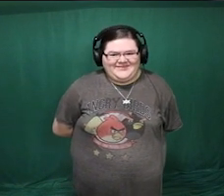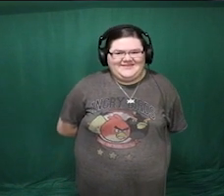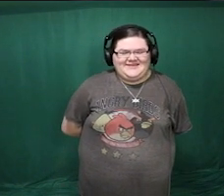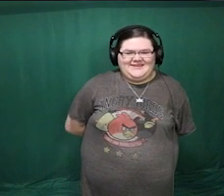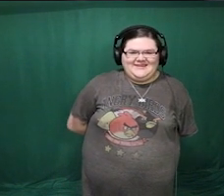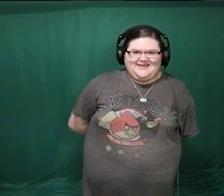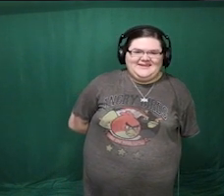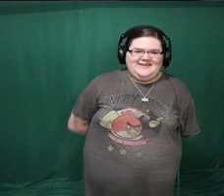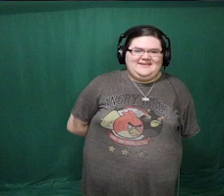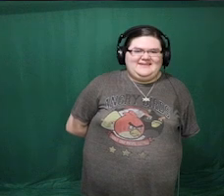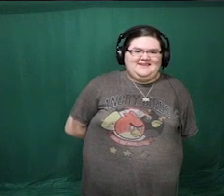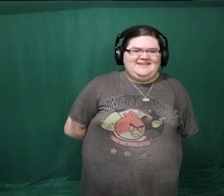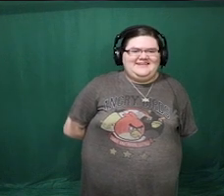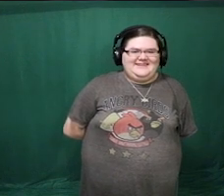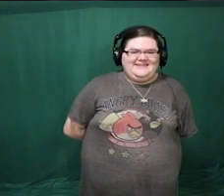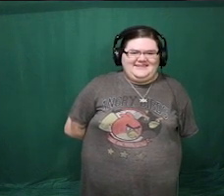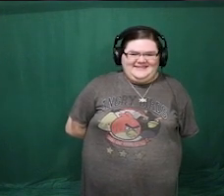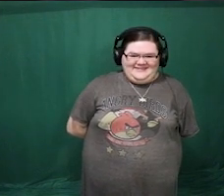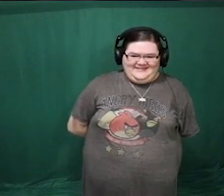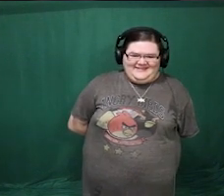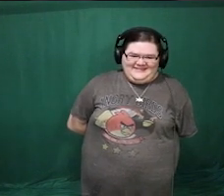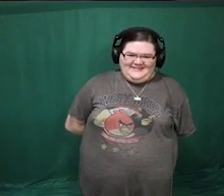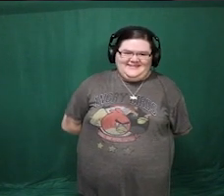You're mad. Why did I not go Cuba?